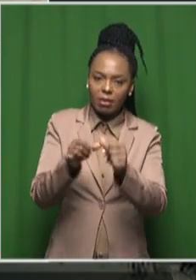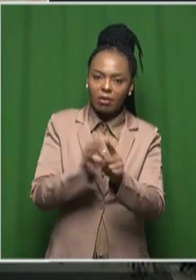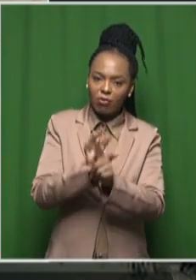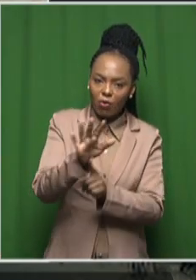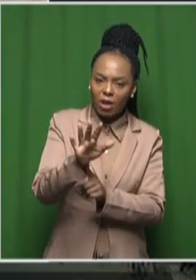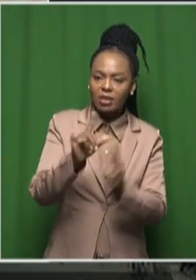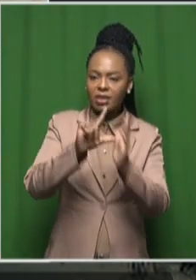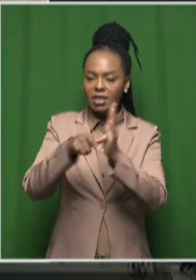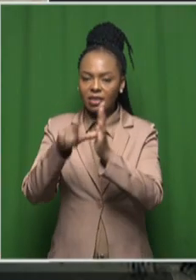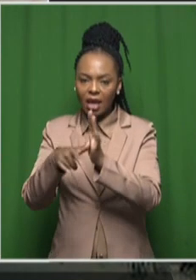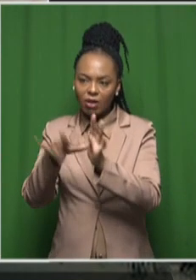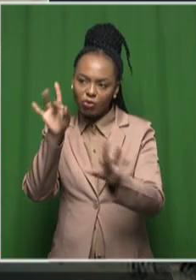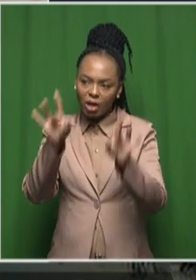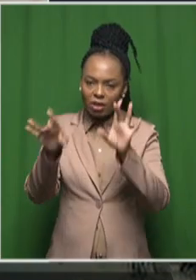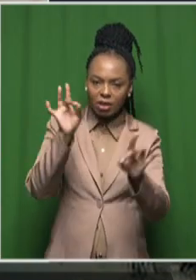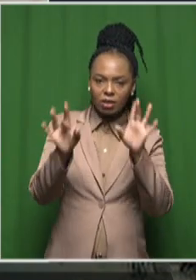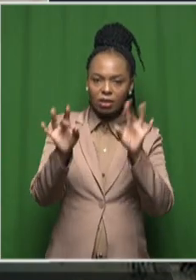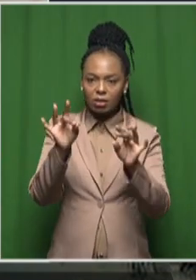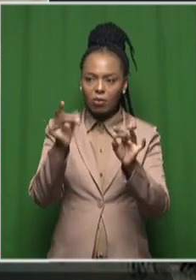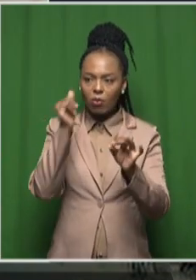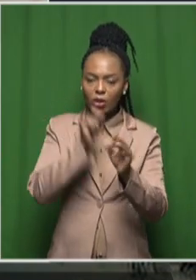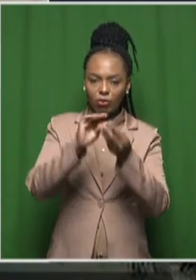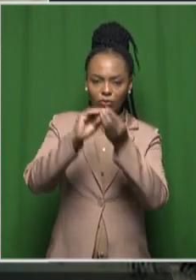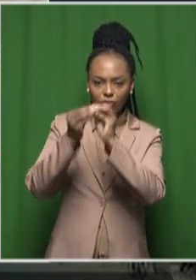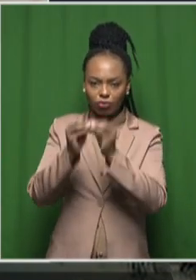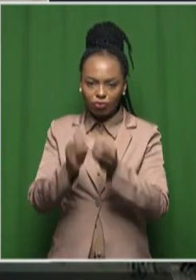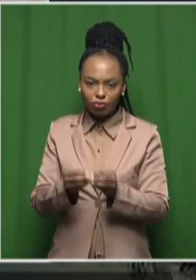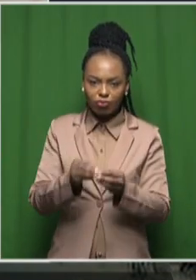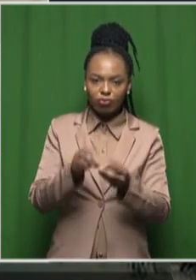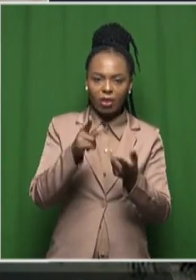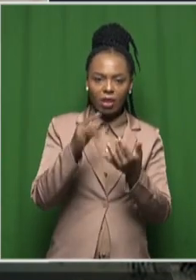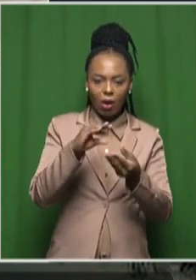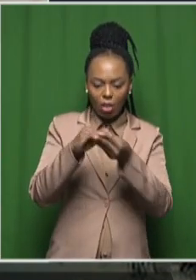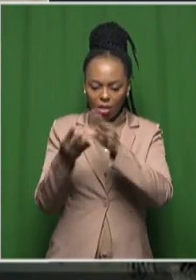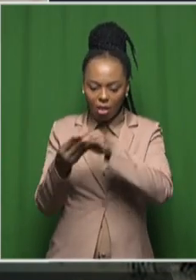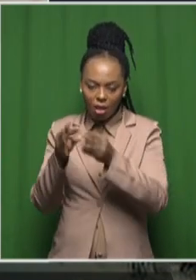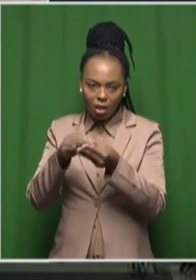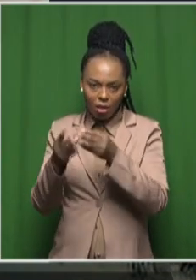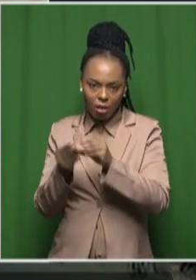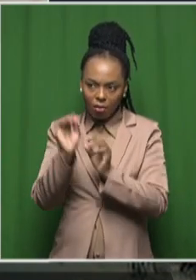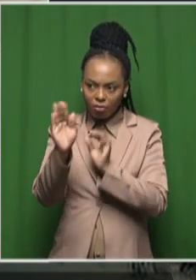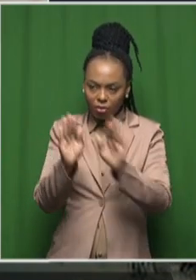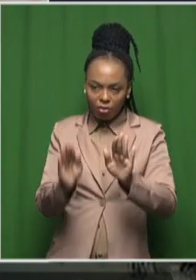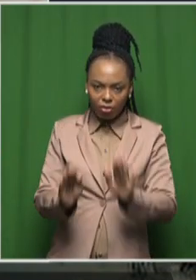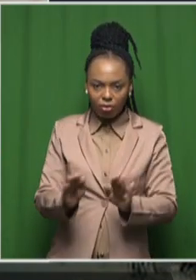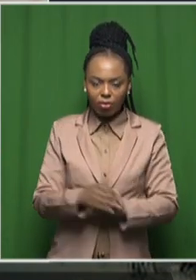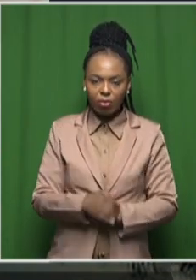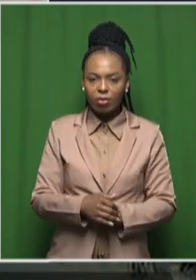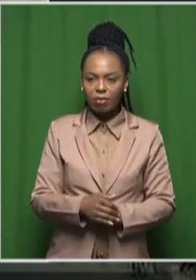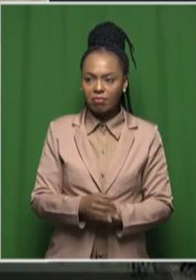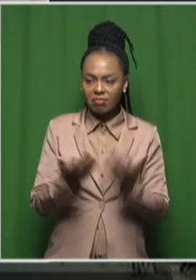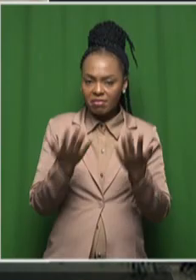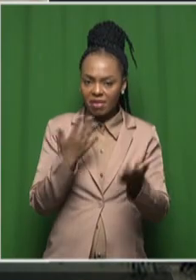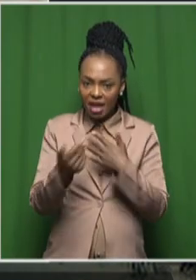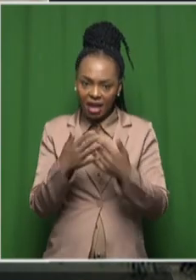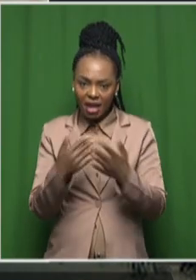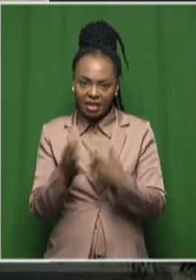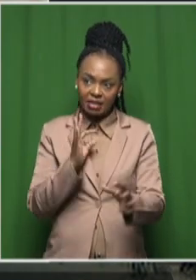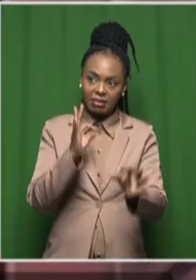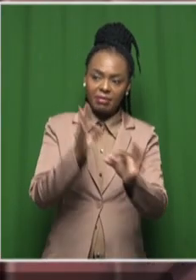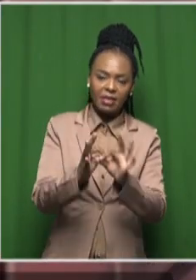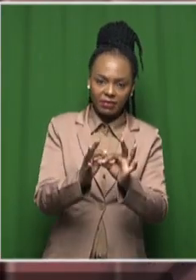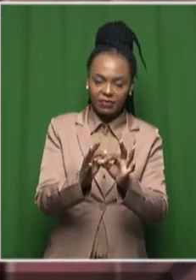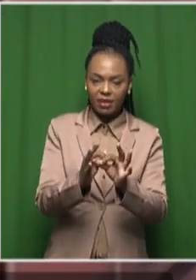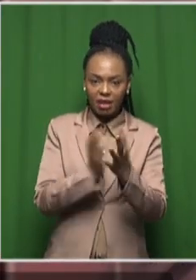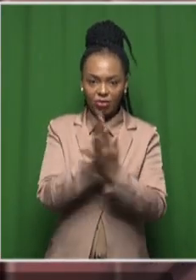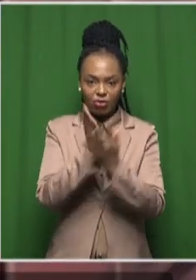you make at Kalki Ceramics? Are there any specific trends heading in this direction? So in terms